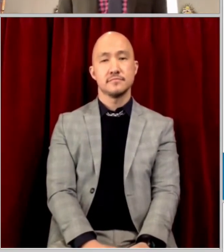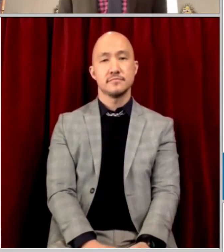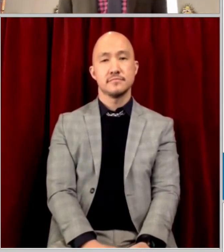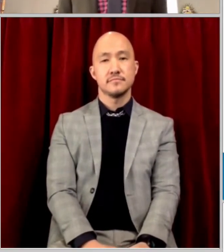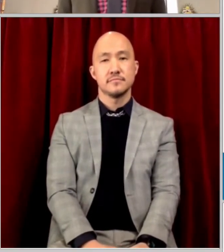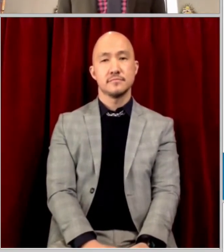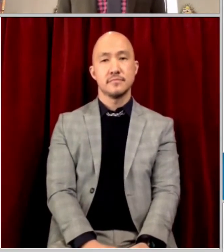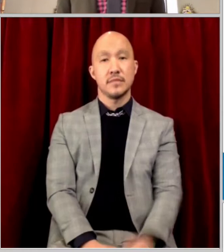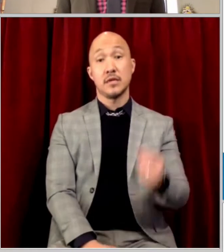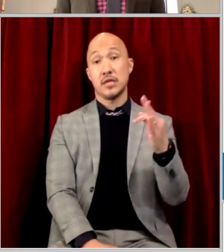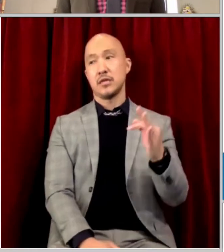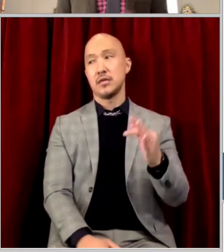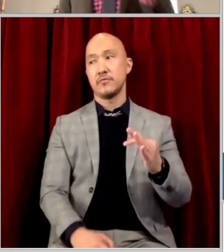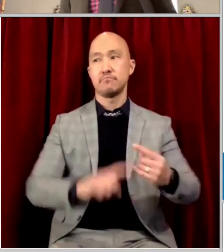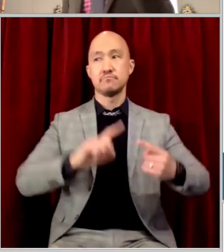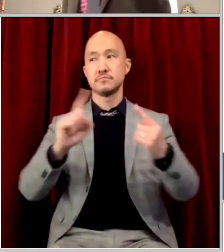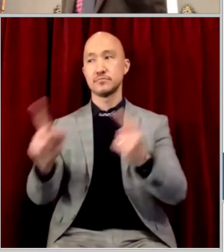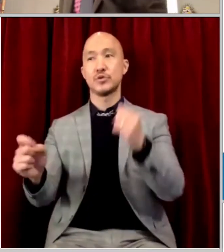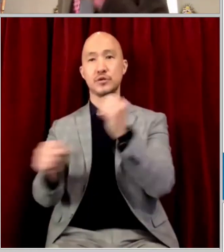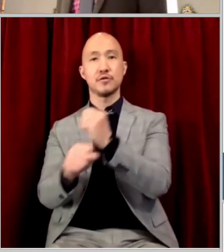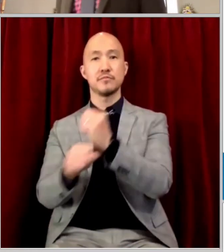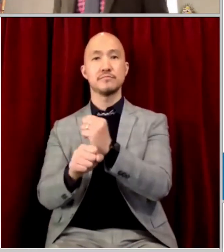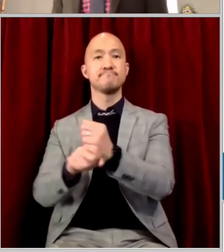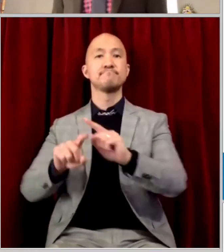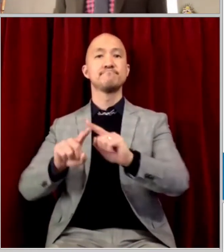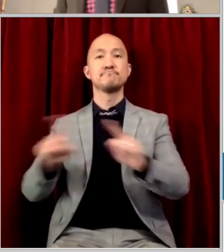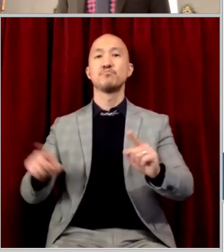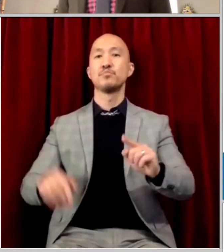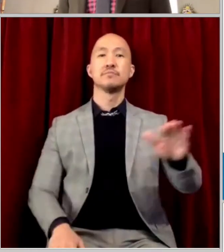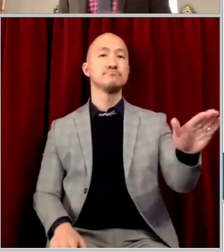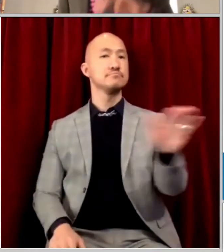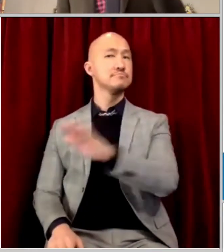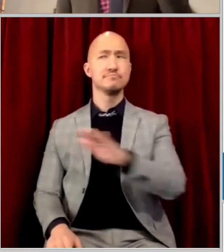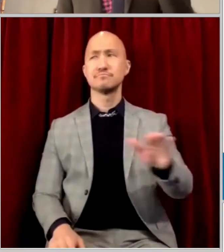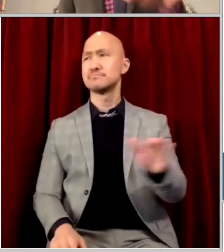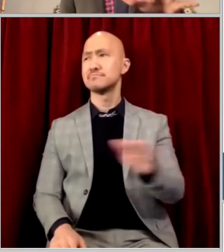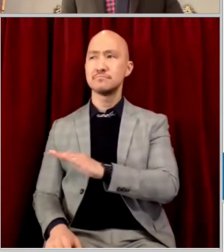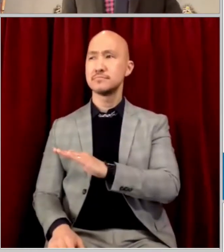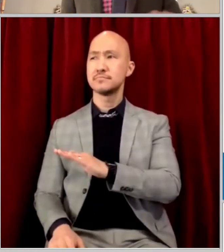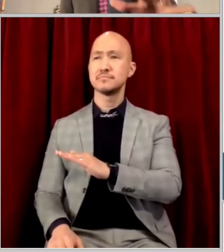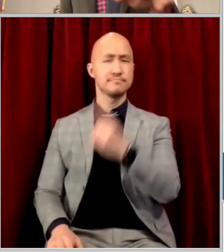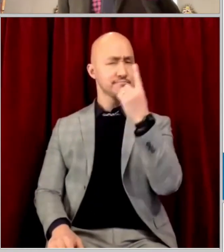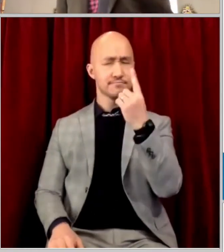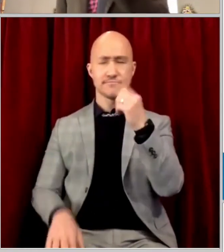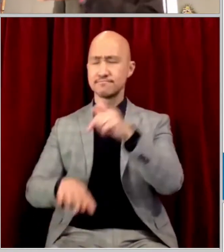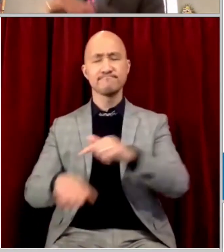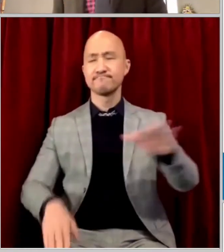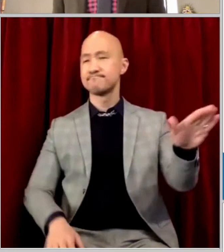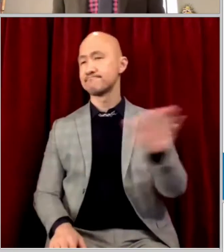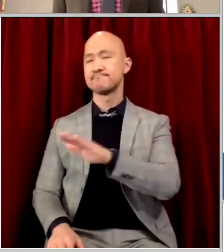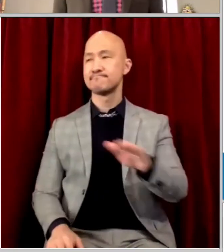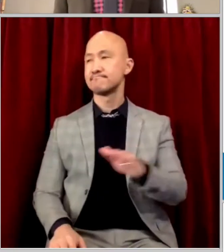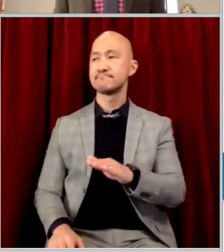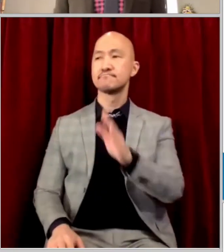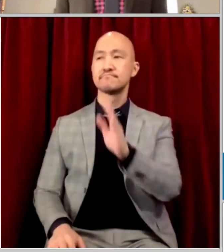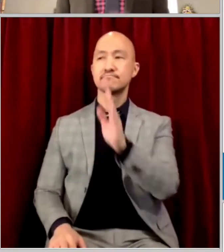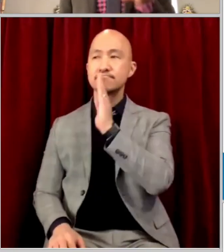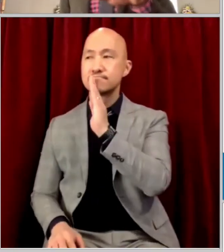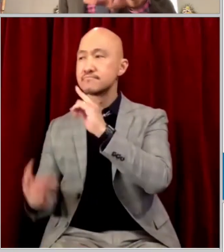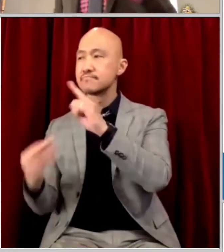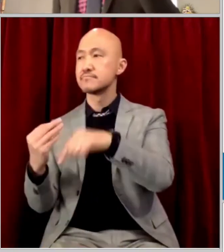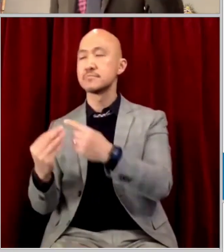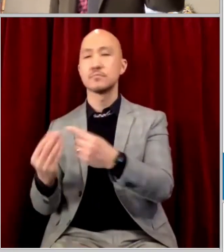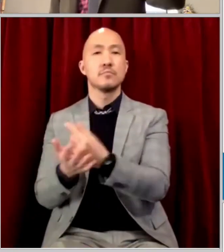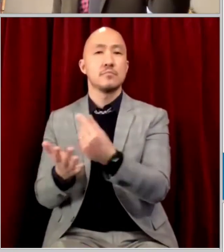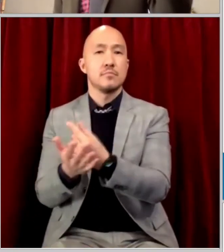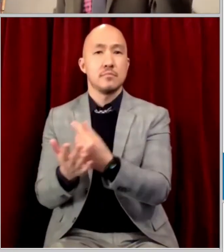Christ. How can you be a preservative? How can you help people find salvation? How